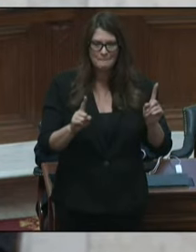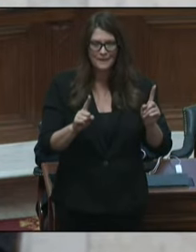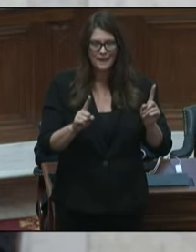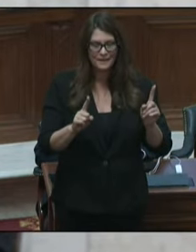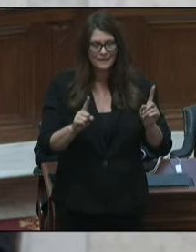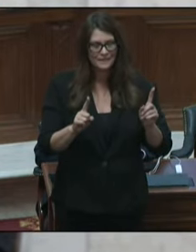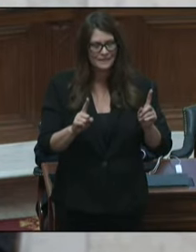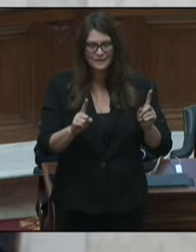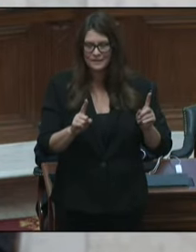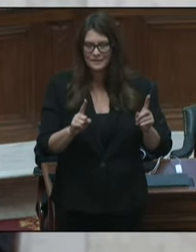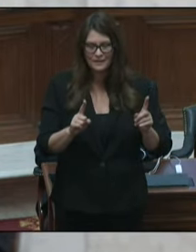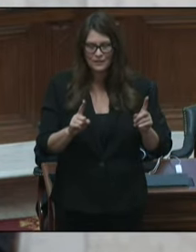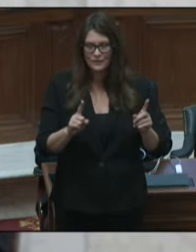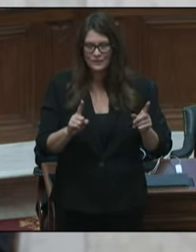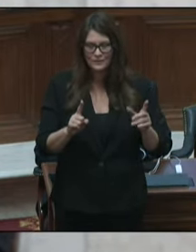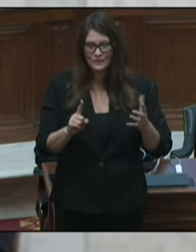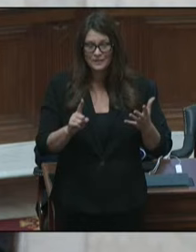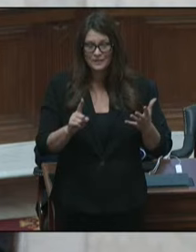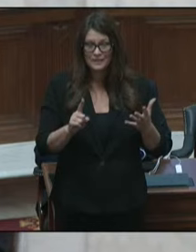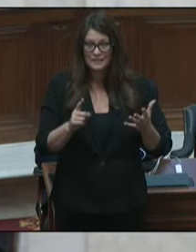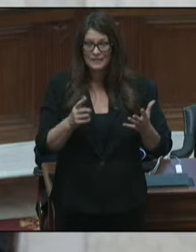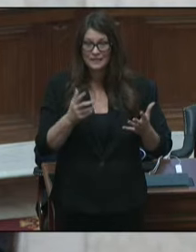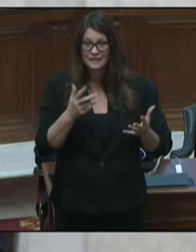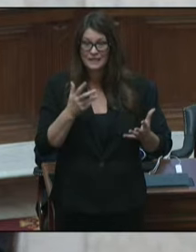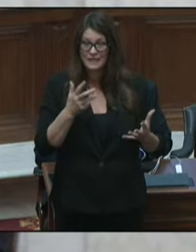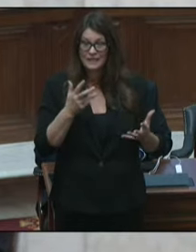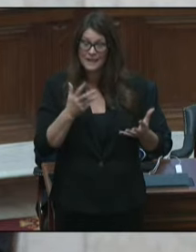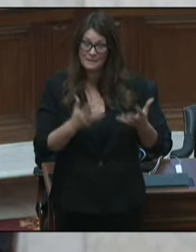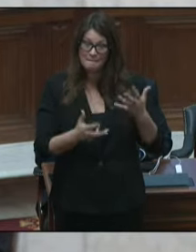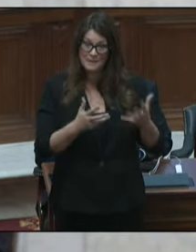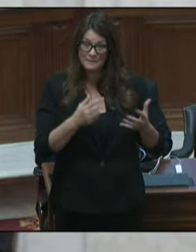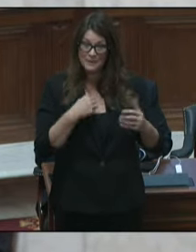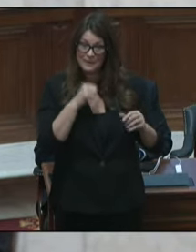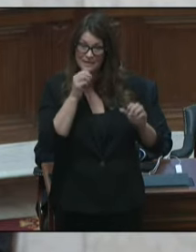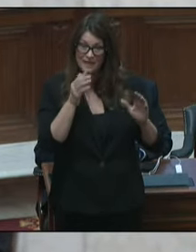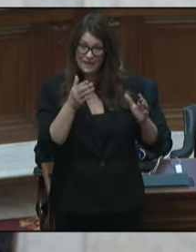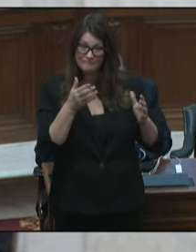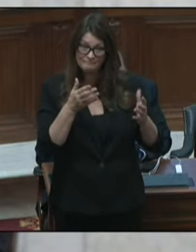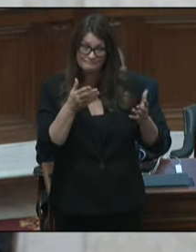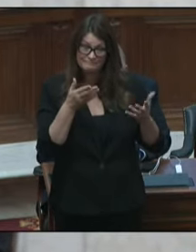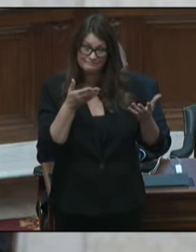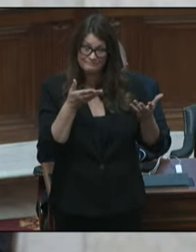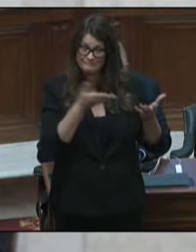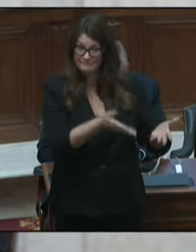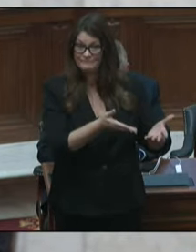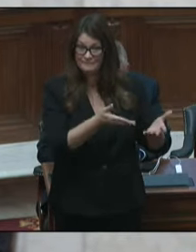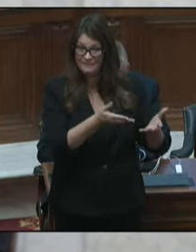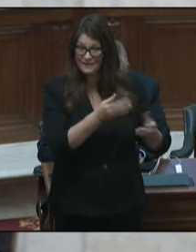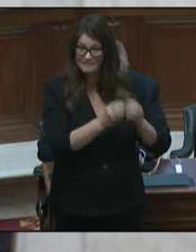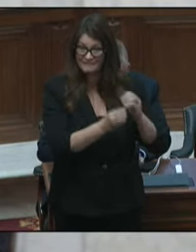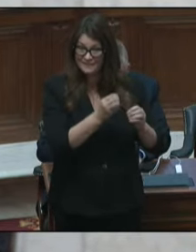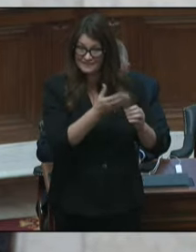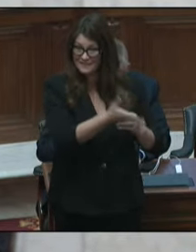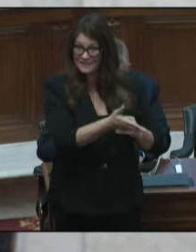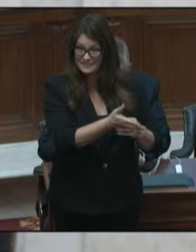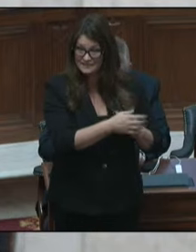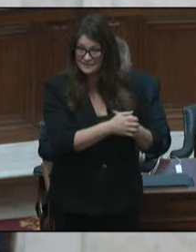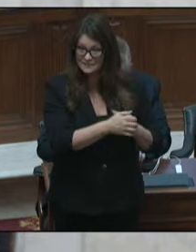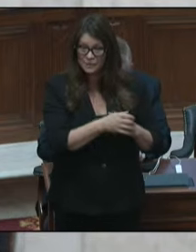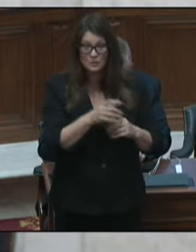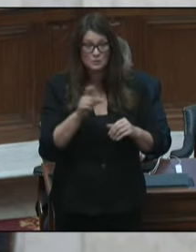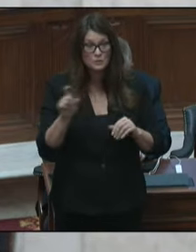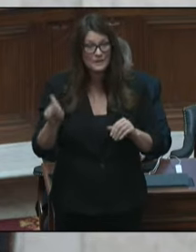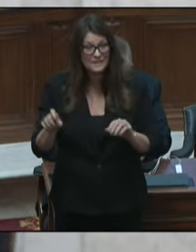rainbow, maybe they were the last that got fed. We got to do stuff. And so